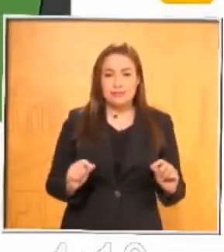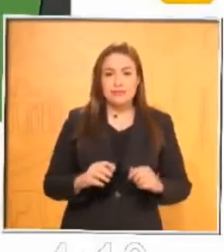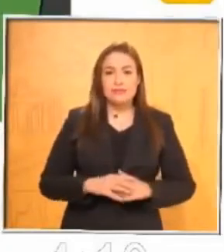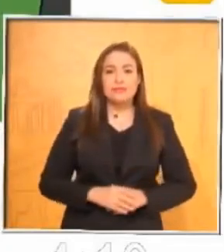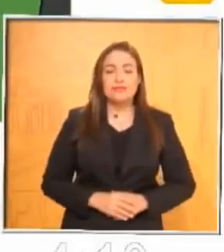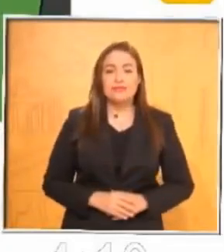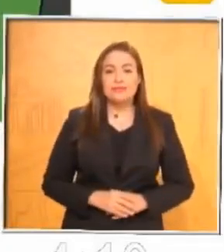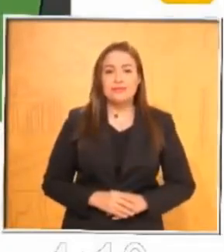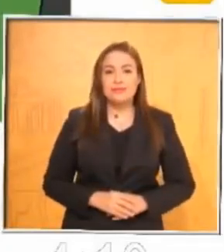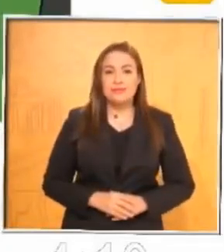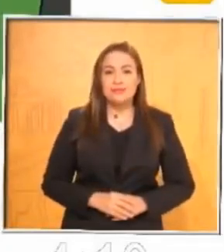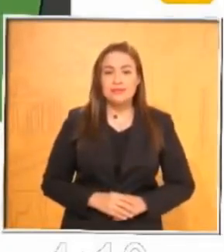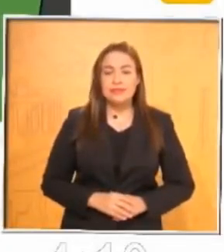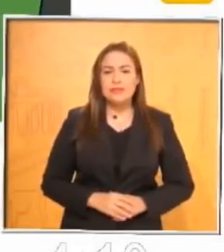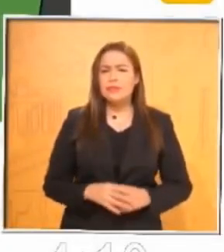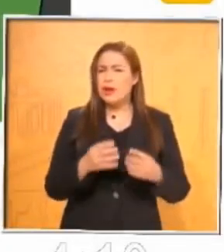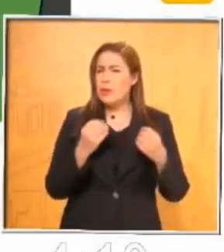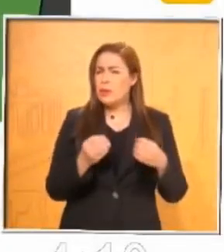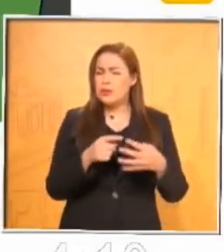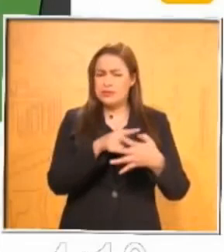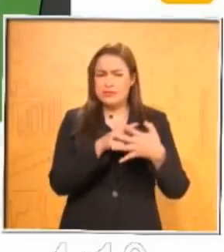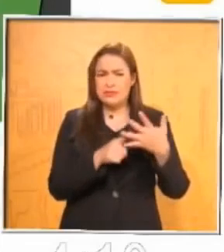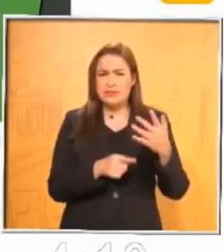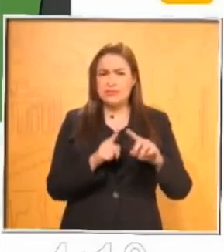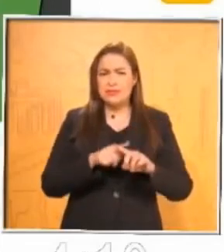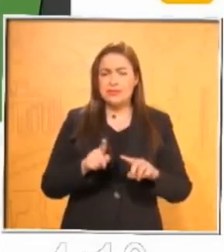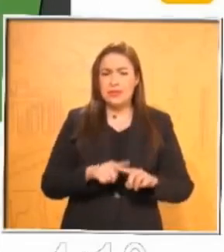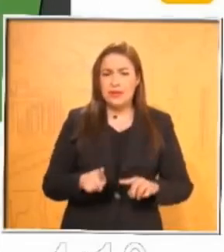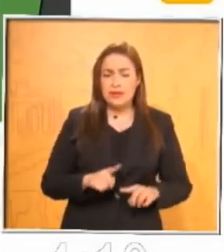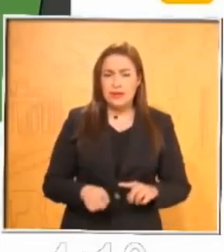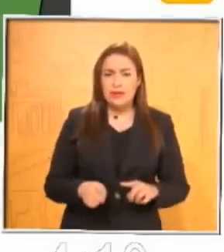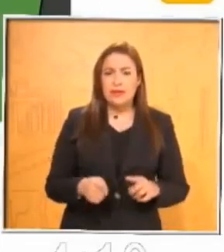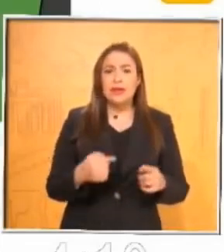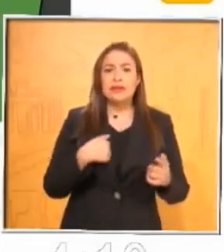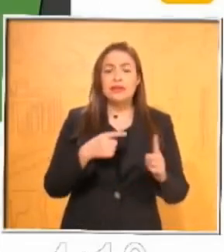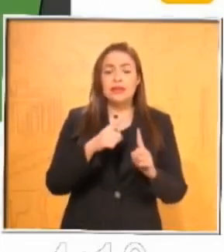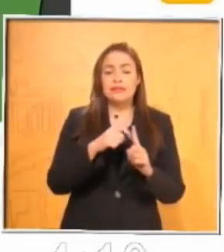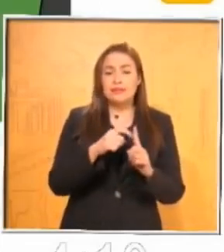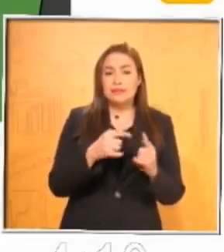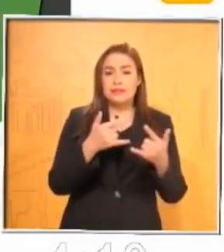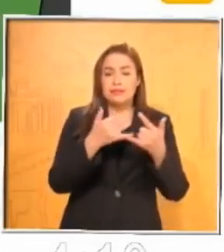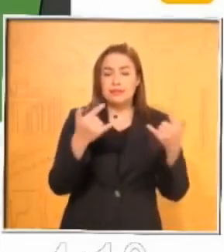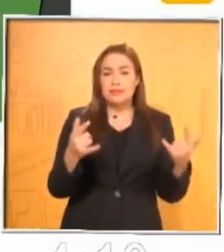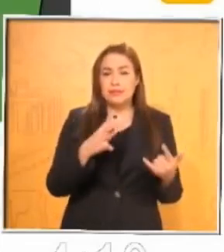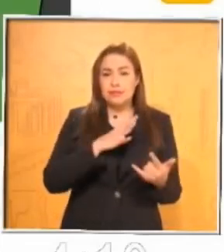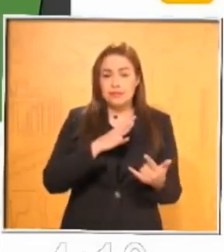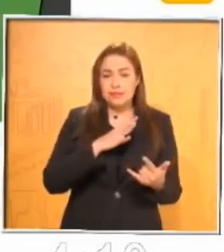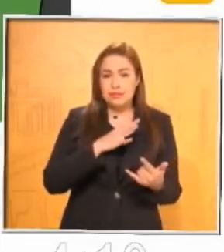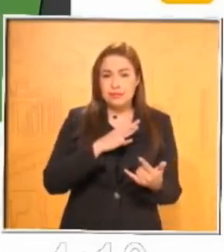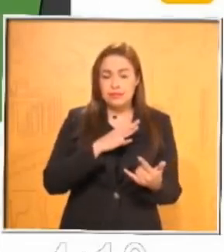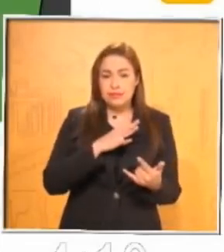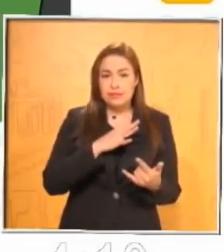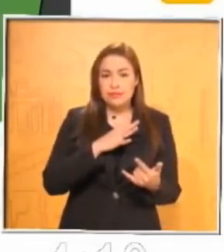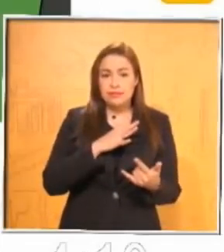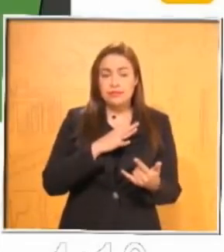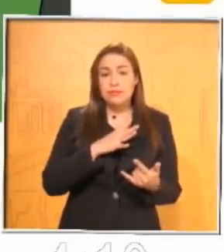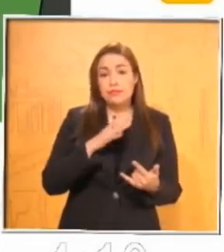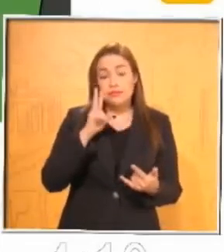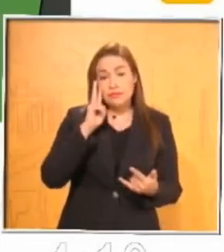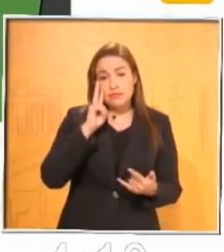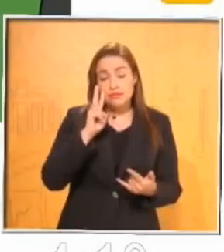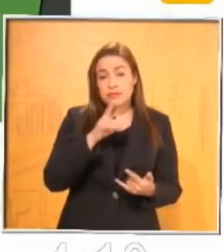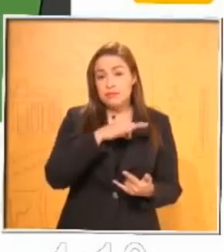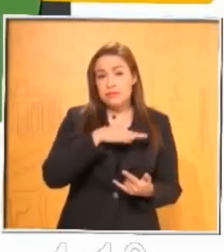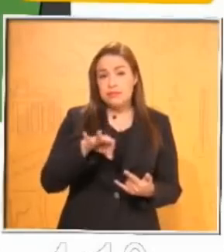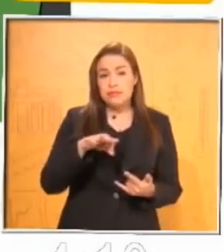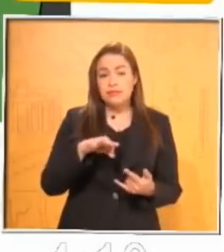life. Many comics and graphic novels offer thoughtful portrayals of real life. This can take the form